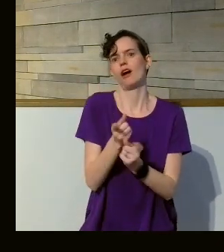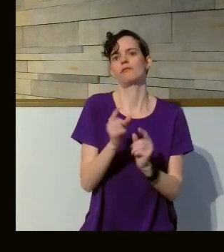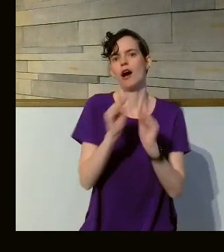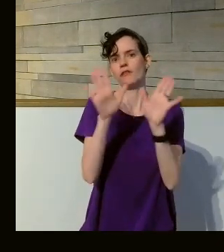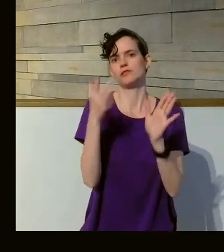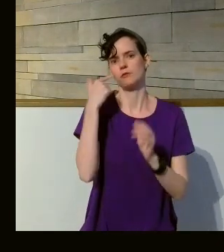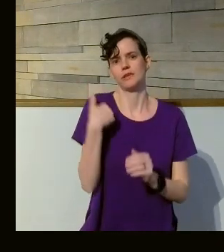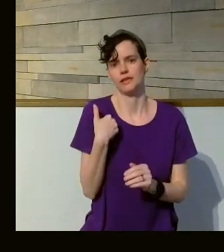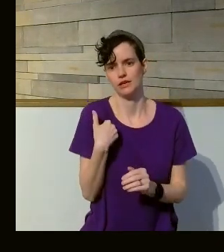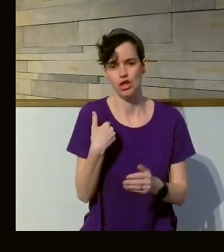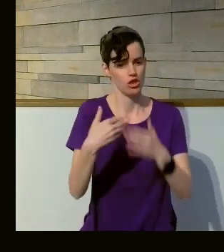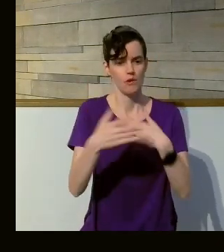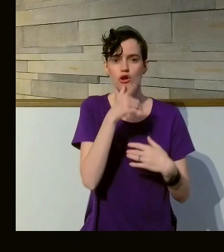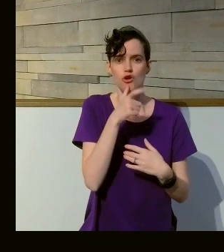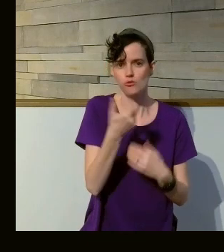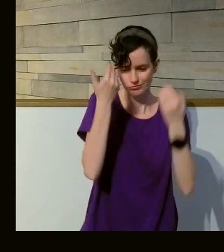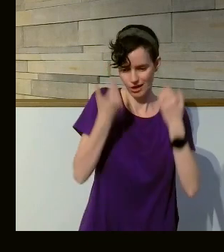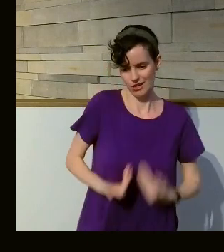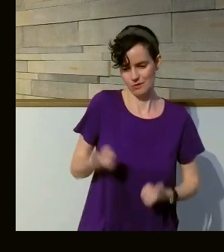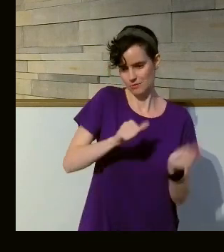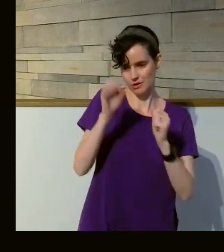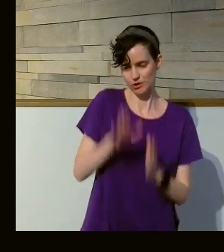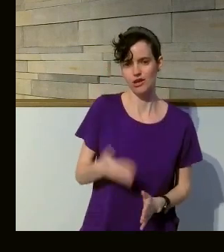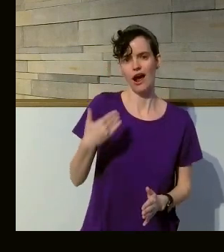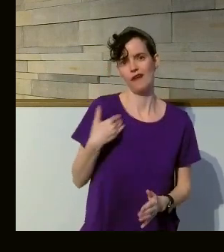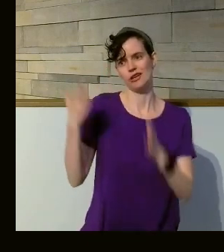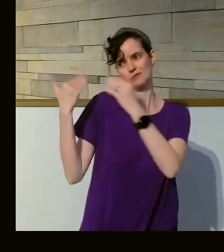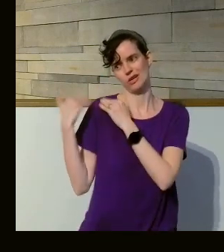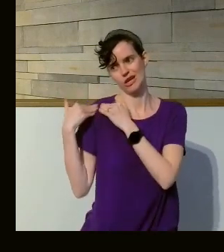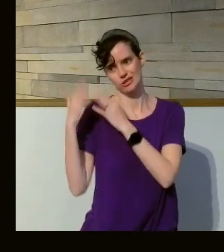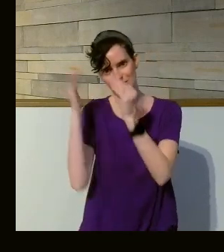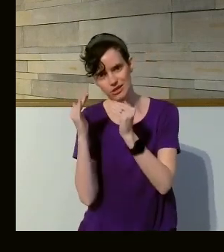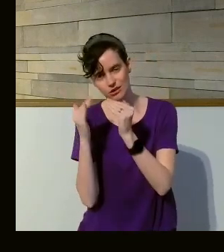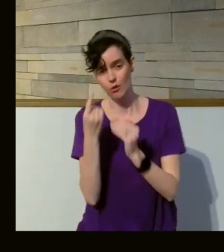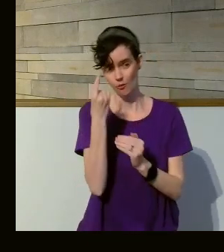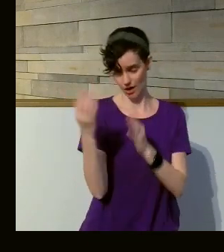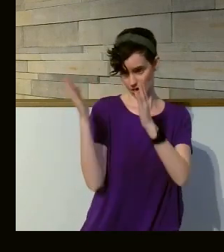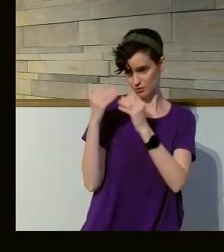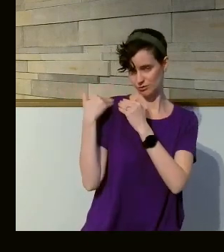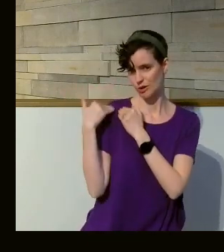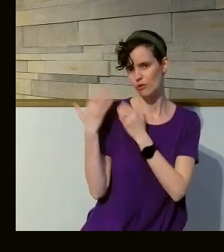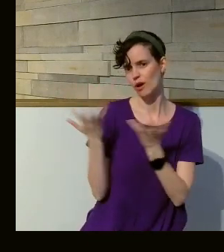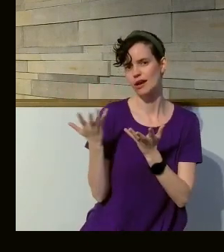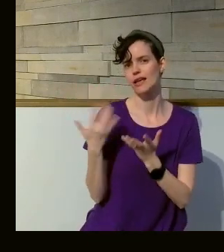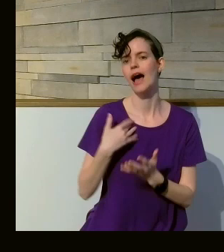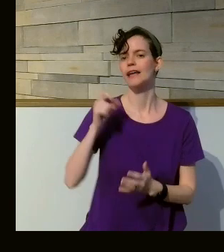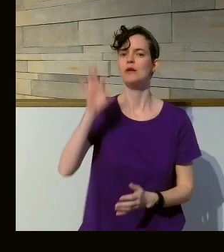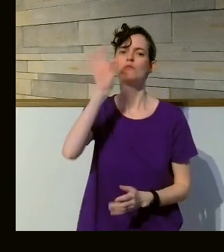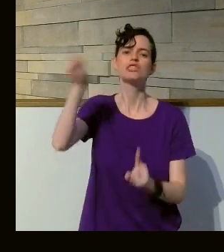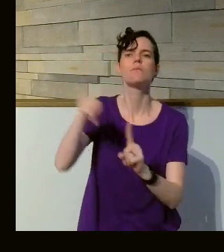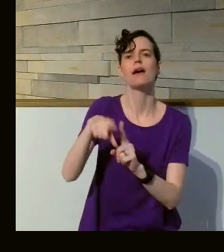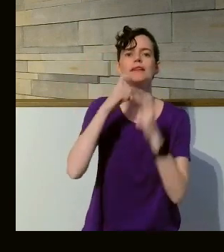me. No matter who I am as a Baptist preacher, I have expectations. One of those expectations is that I am to preach